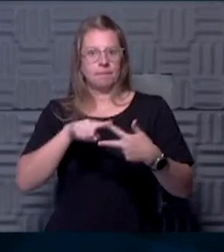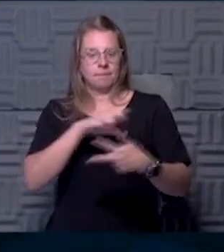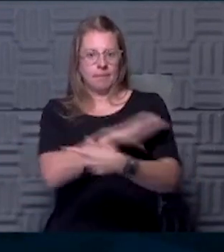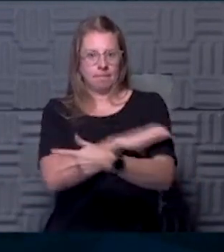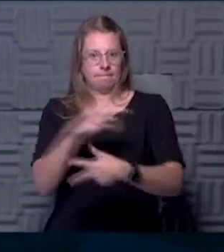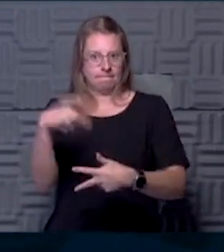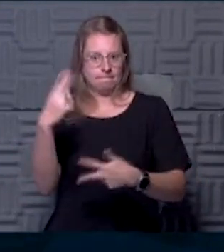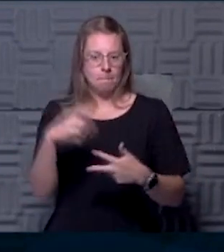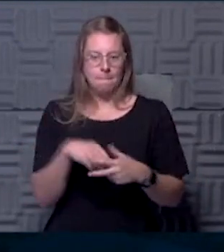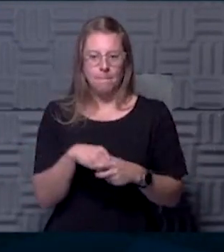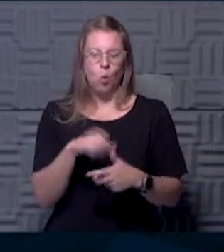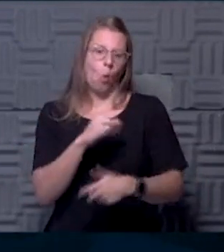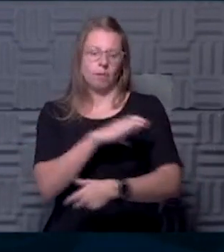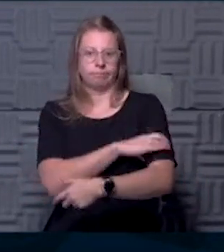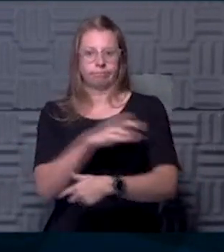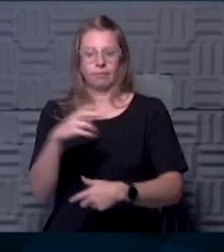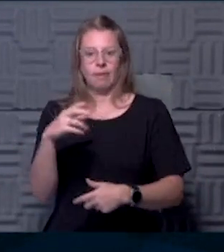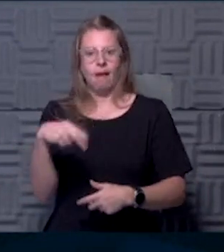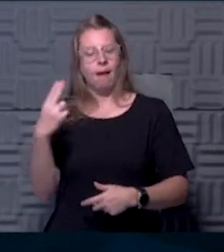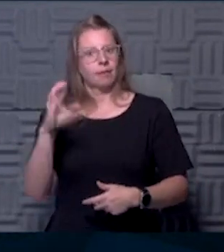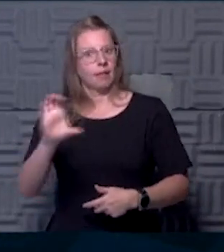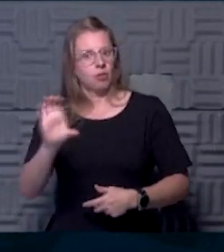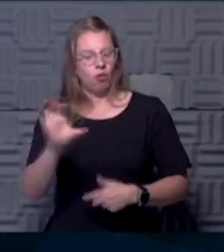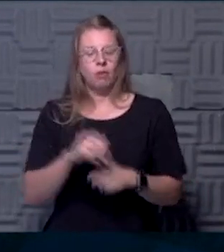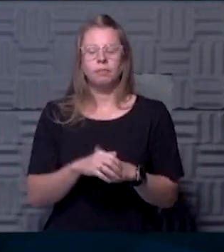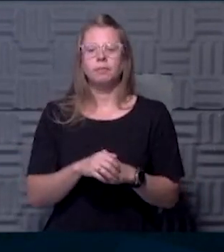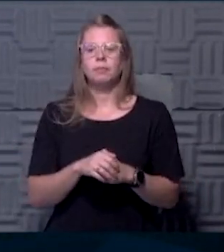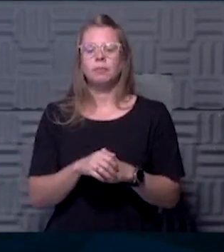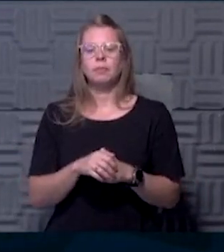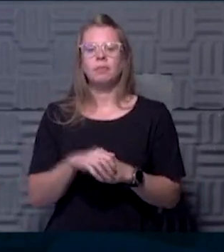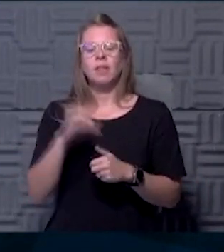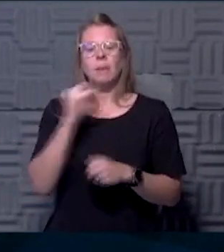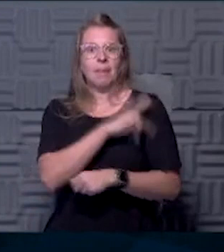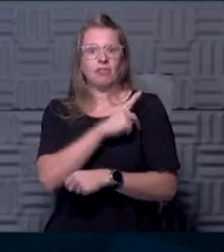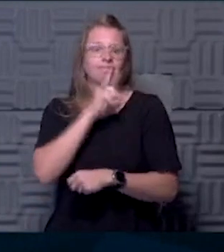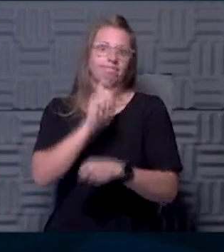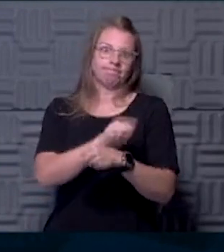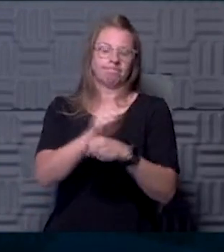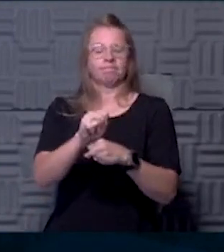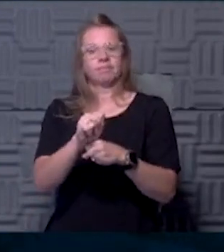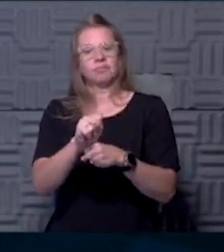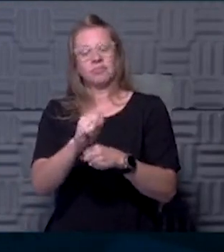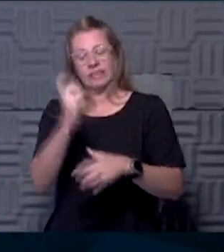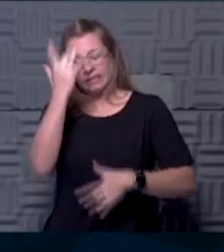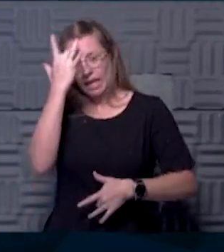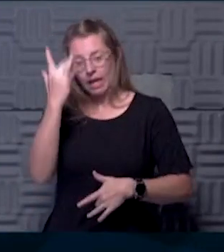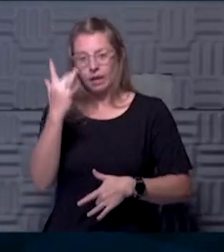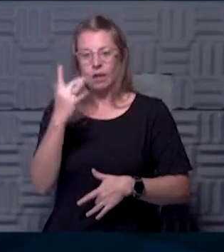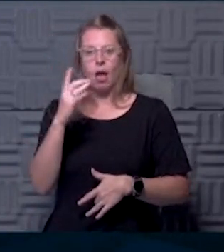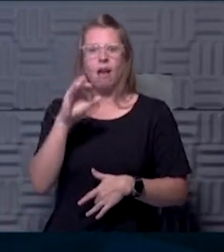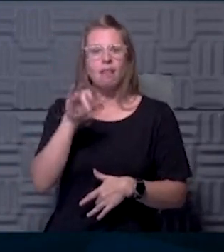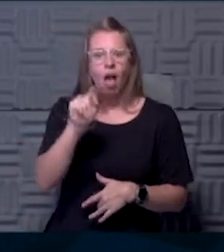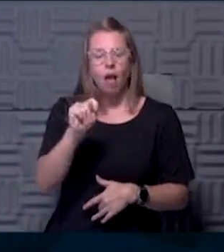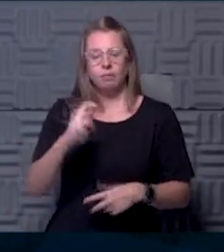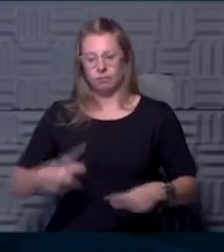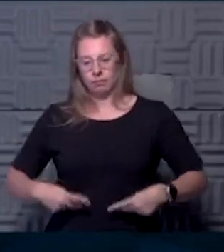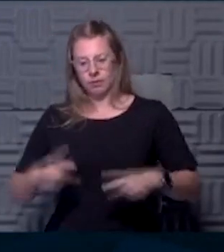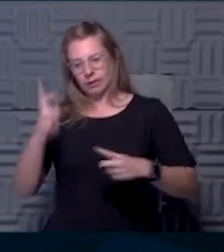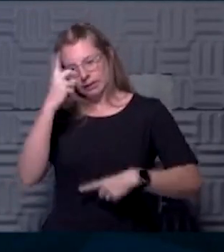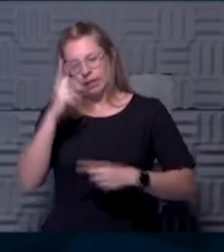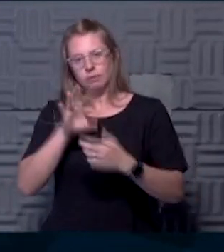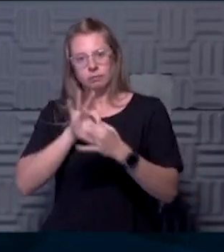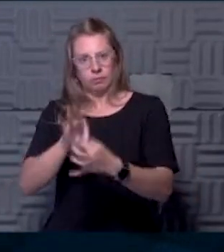that in inpatients, especially those that end up very sick. The risk of sort of the clotting and the kidney disease that are associated with